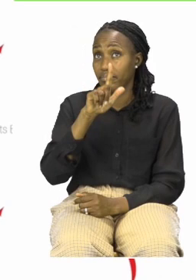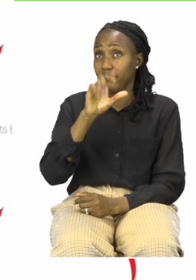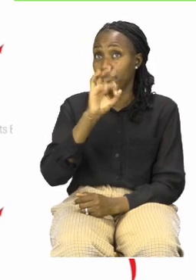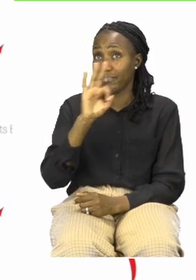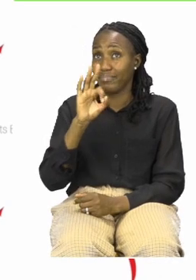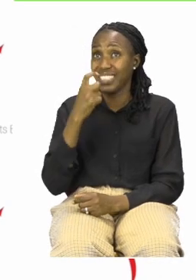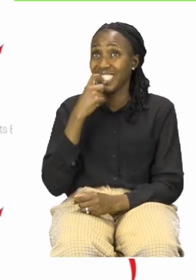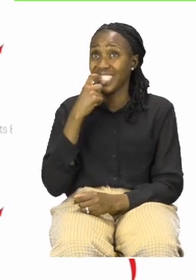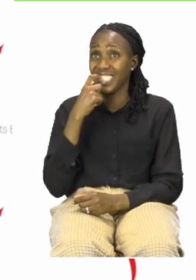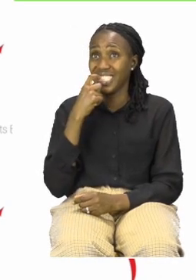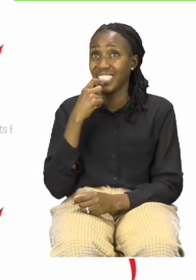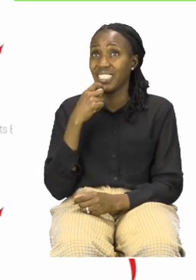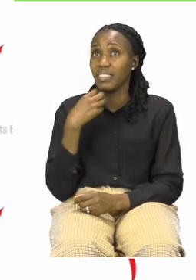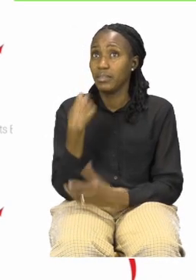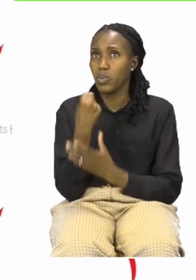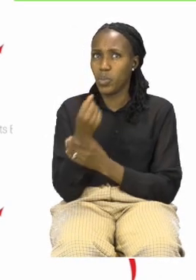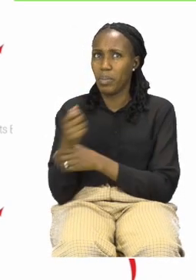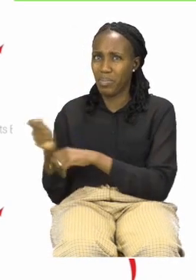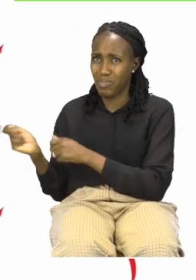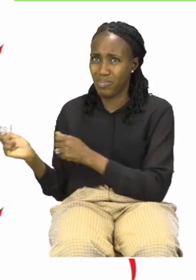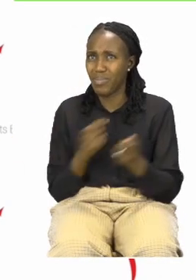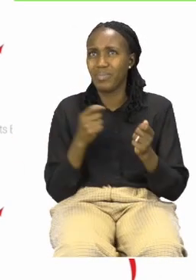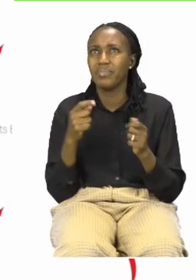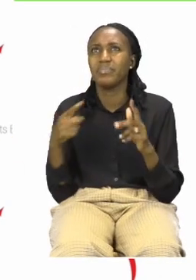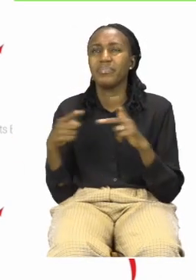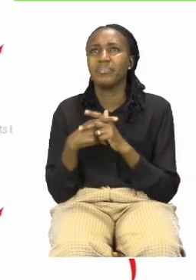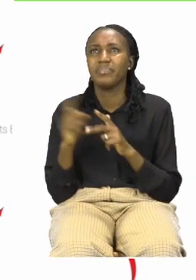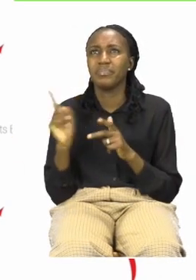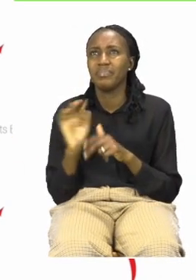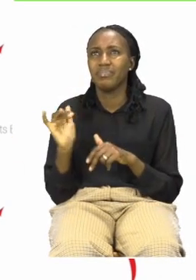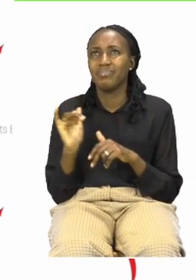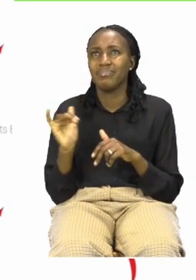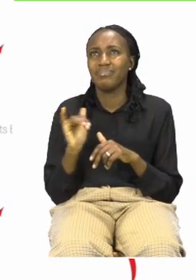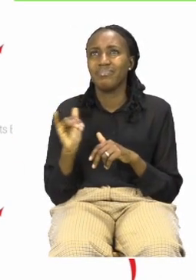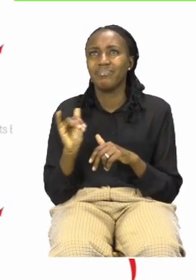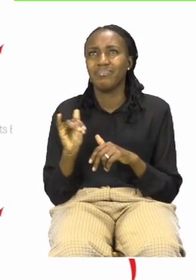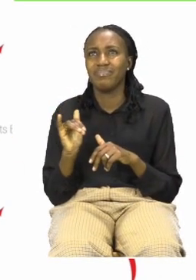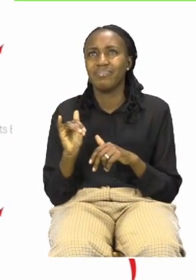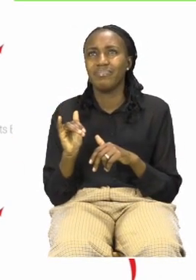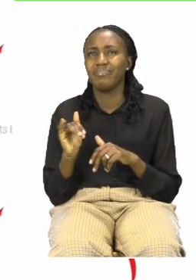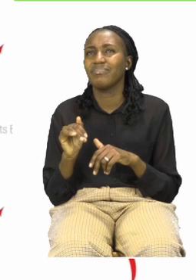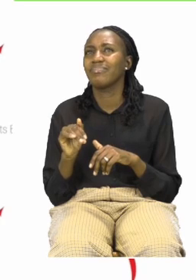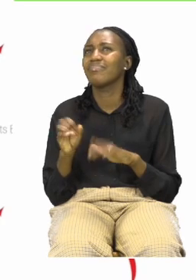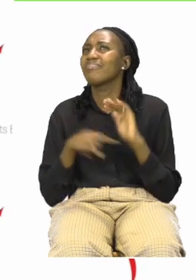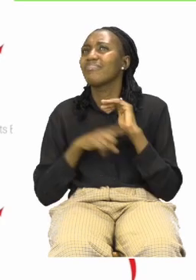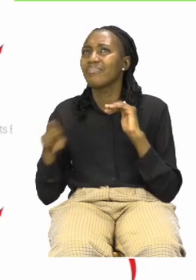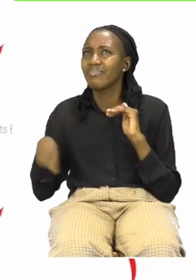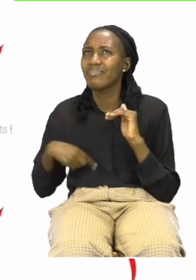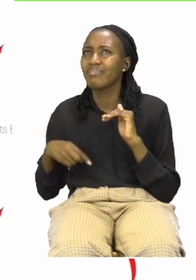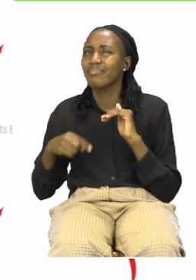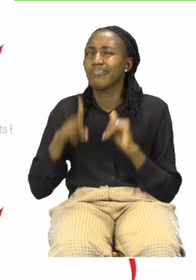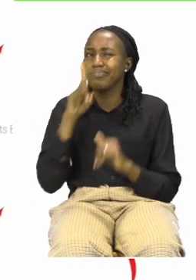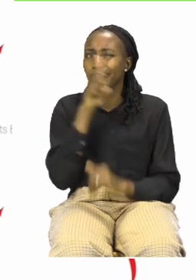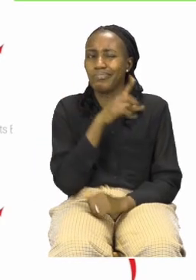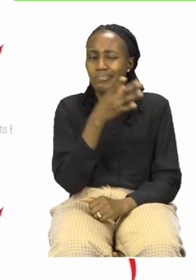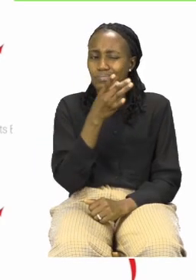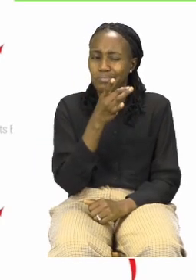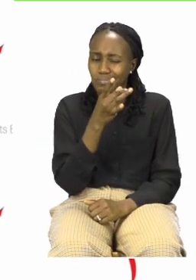was first played in, as we know, the Old Southwest back in the late 1890s.